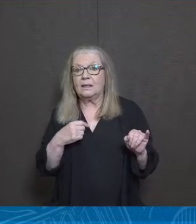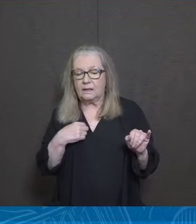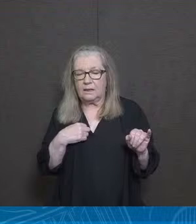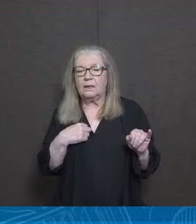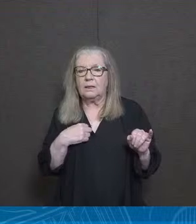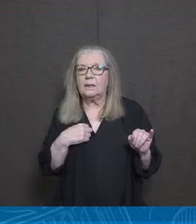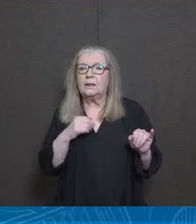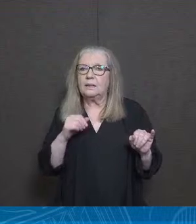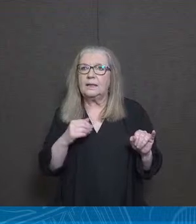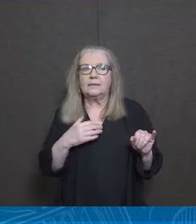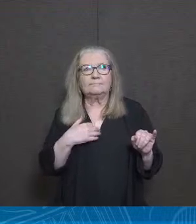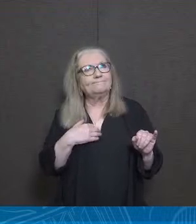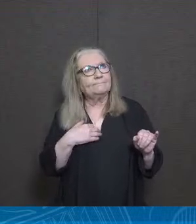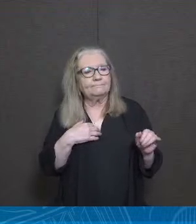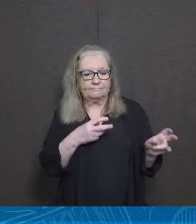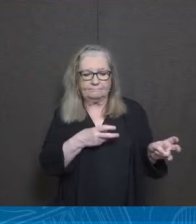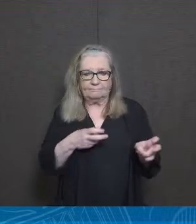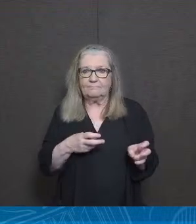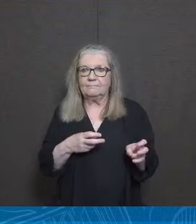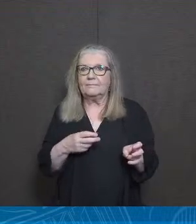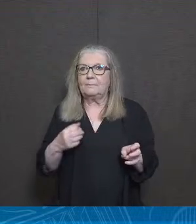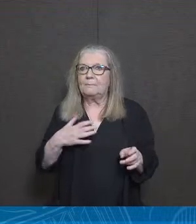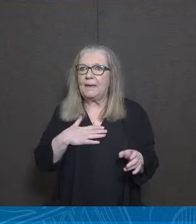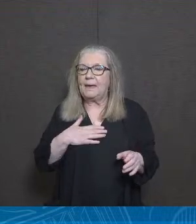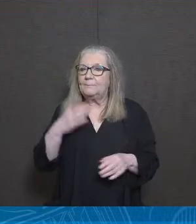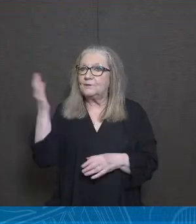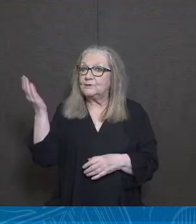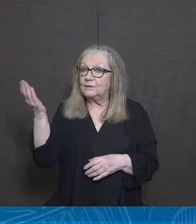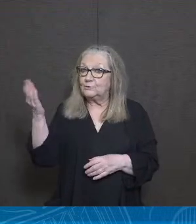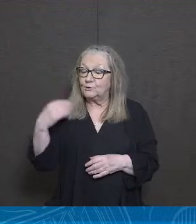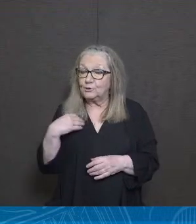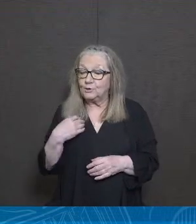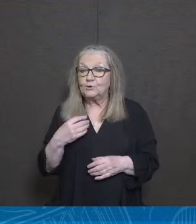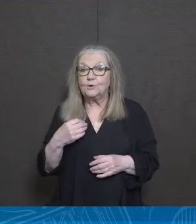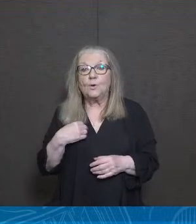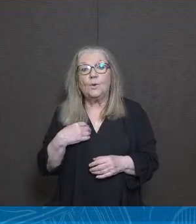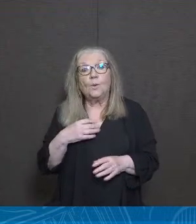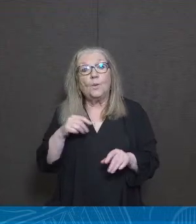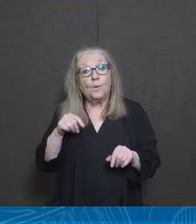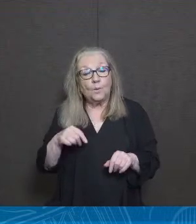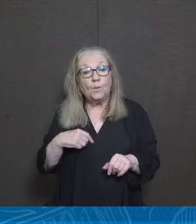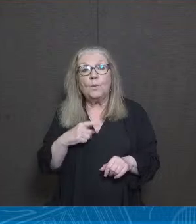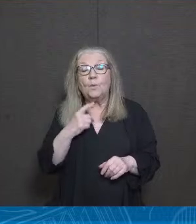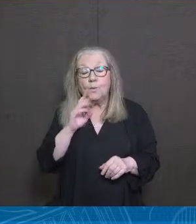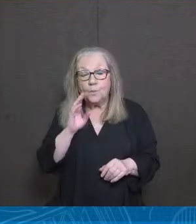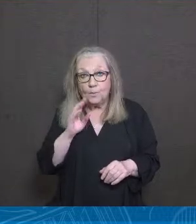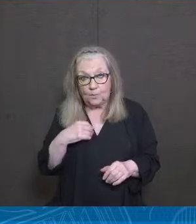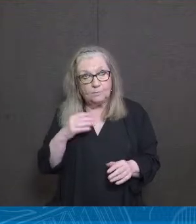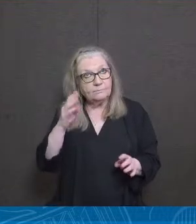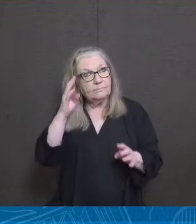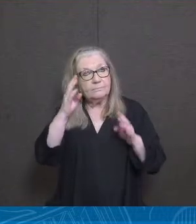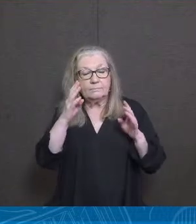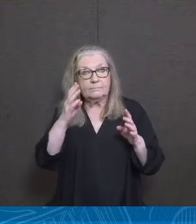AI as a tool for my presentation. So for each point that I'm going to make, I generated an